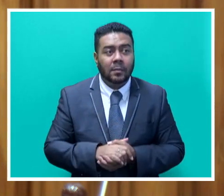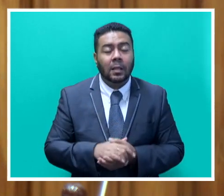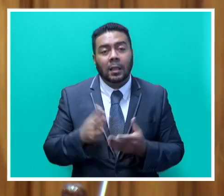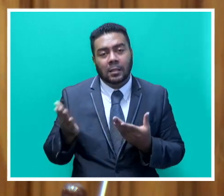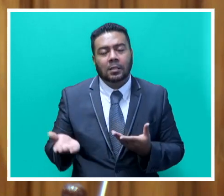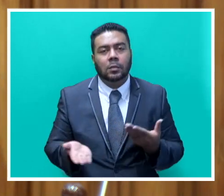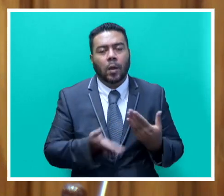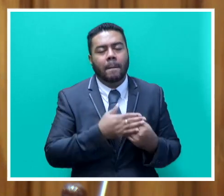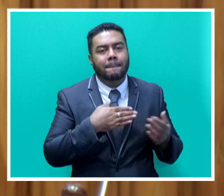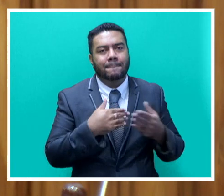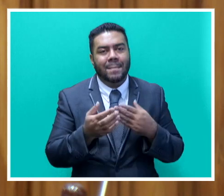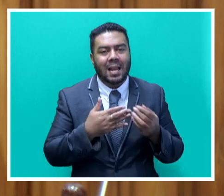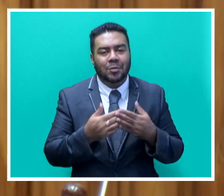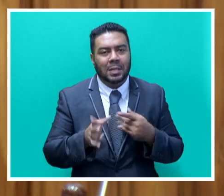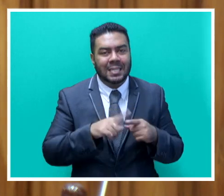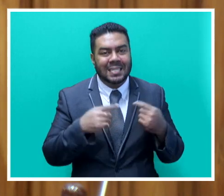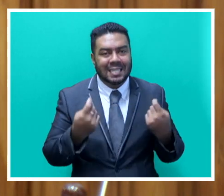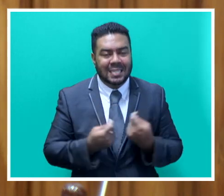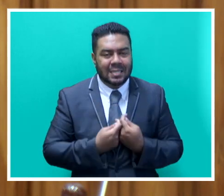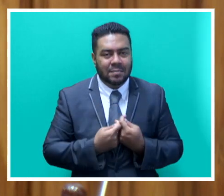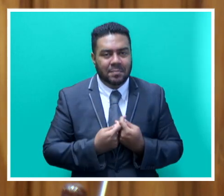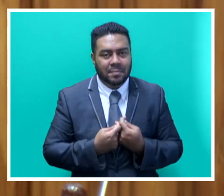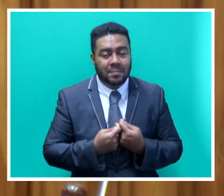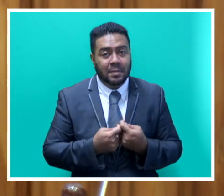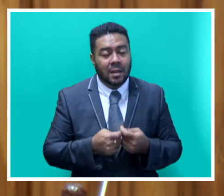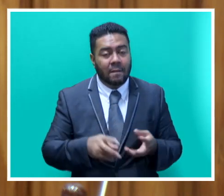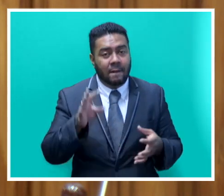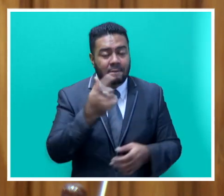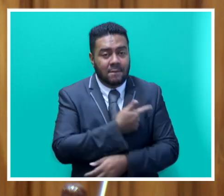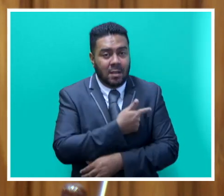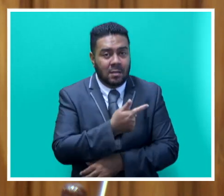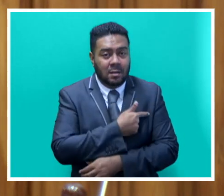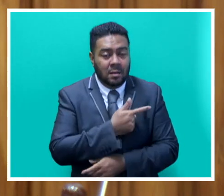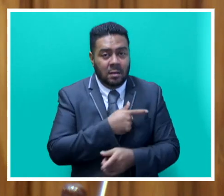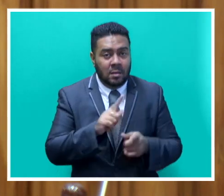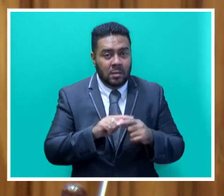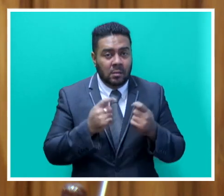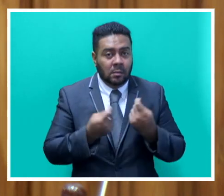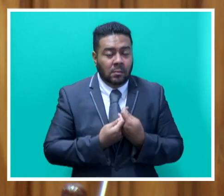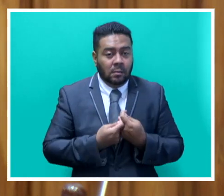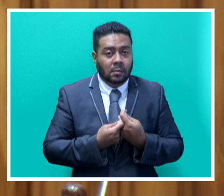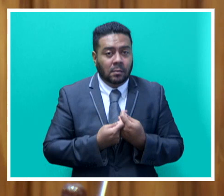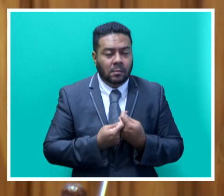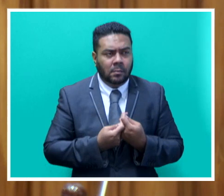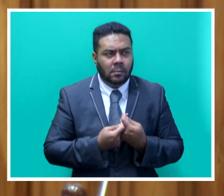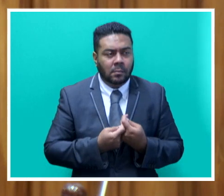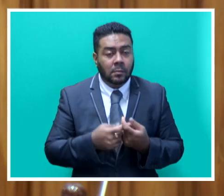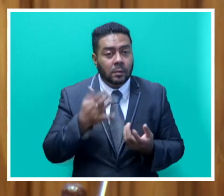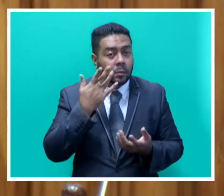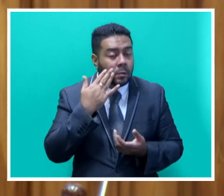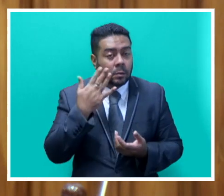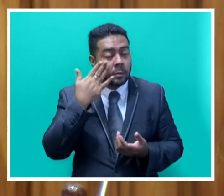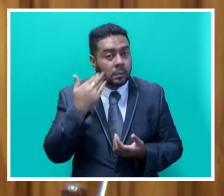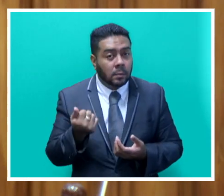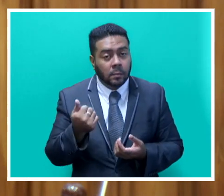incident management team. In addition, there is a vaccination mobile team that's value-added to this team. And when we find there are people